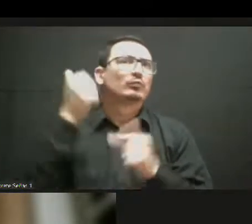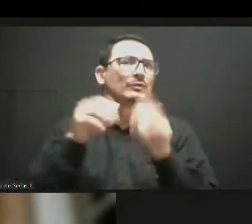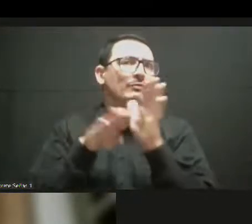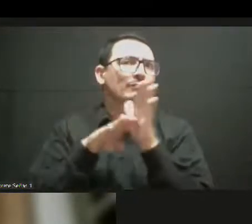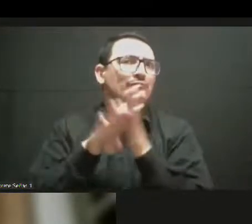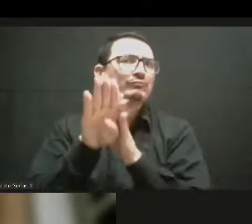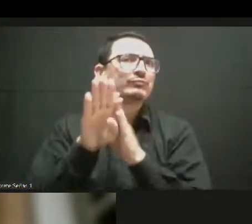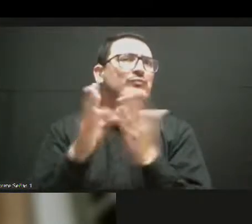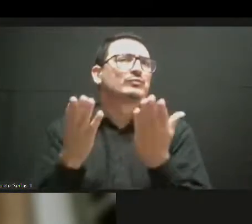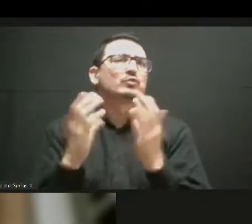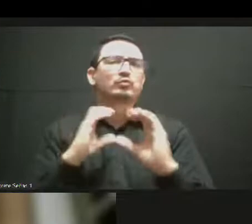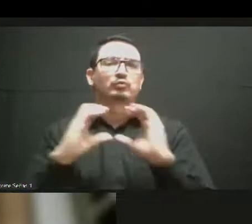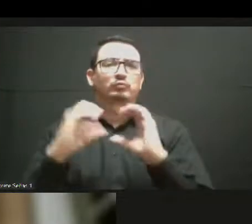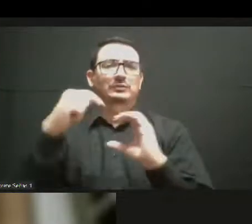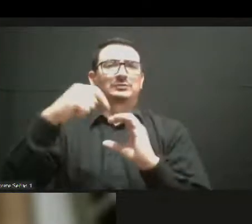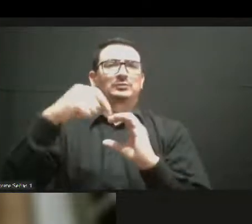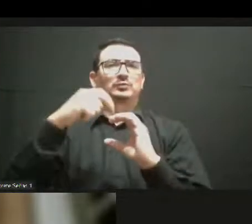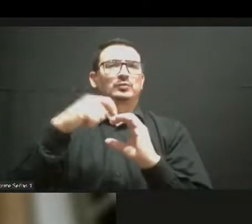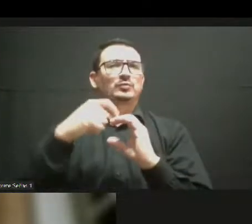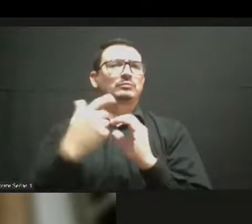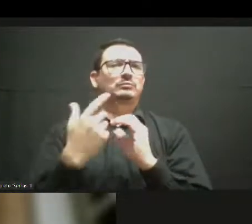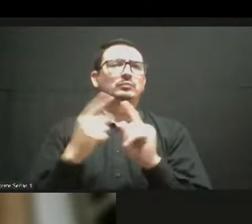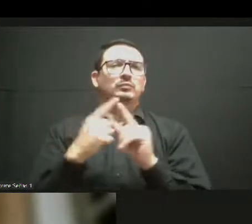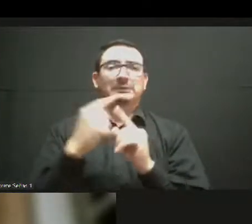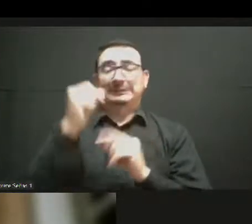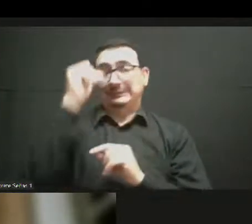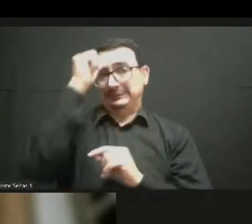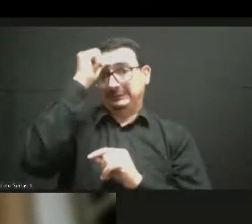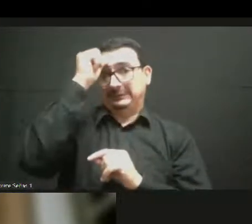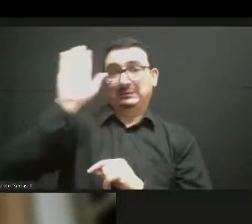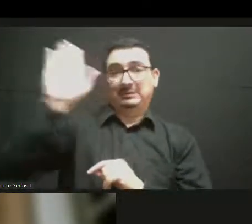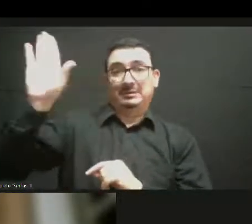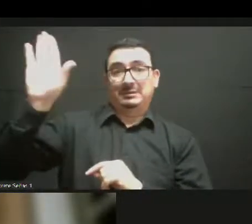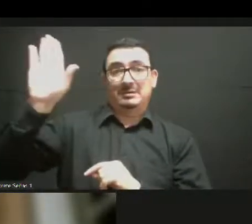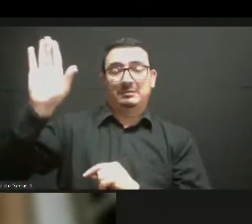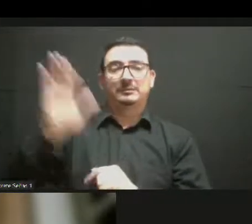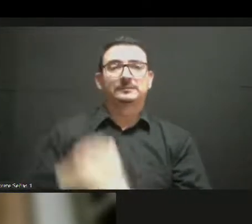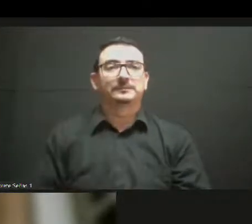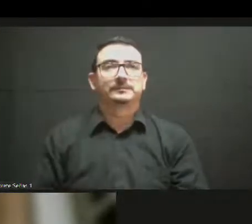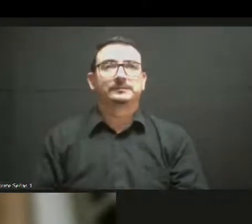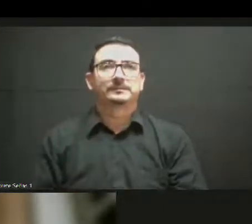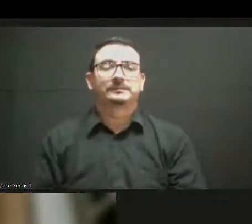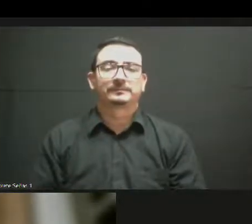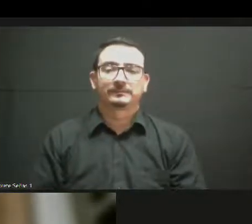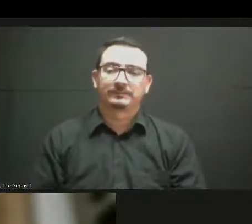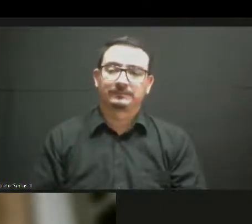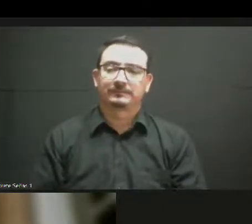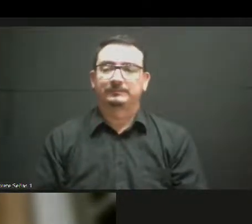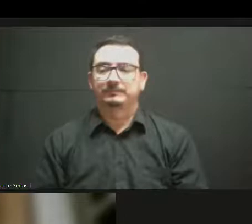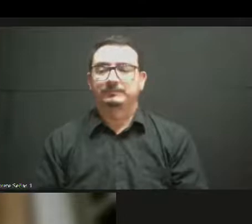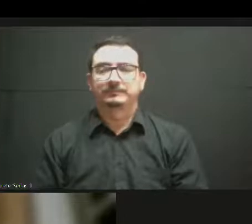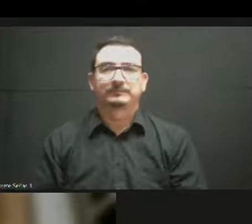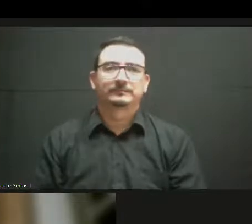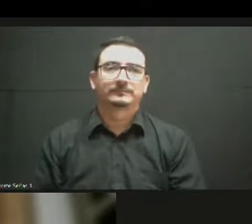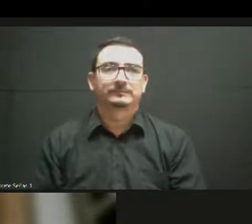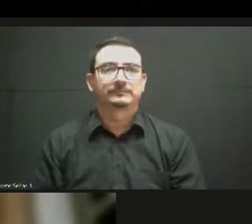how important have trade agreements been between countries or groups of countries for facilitating service exports?